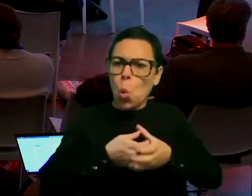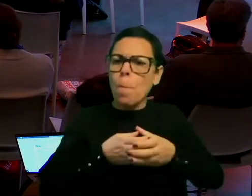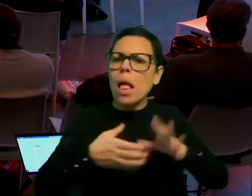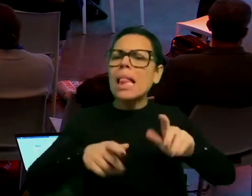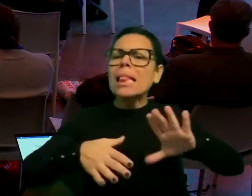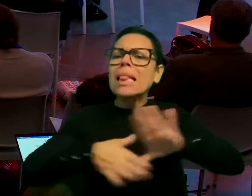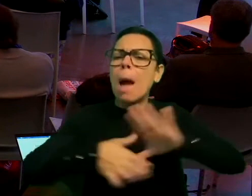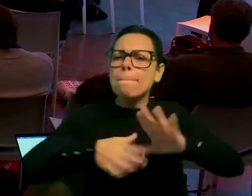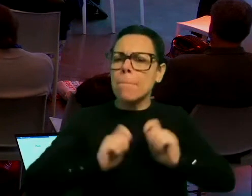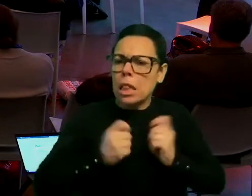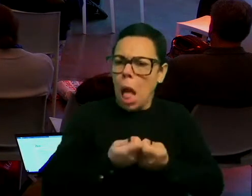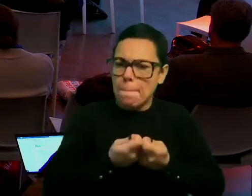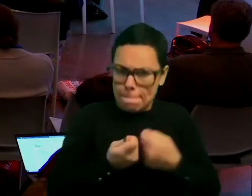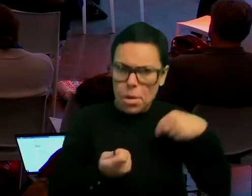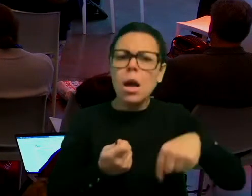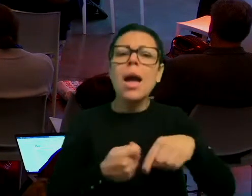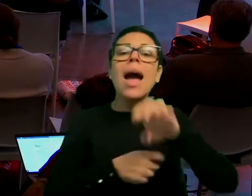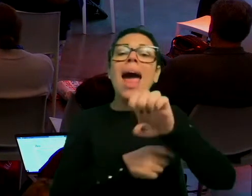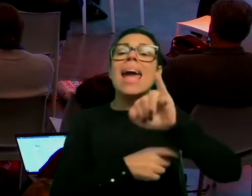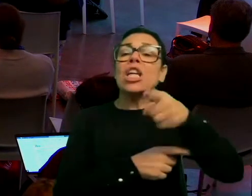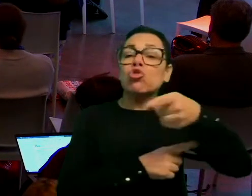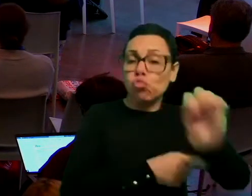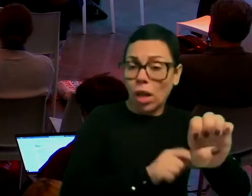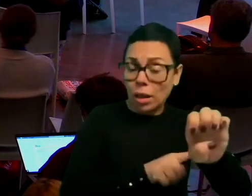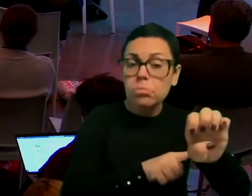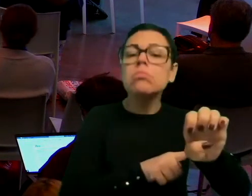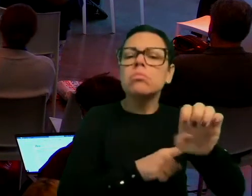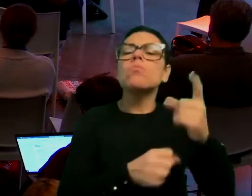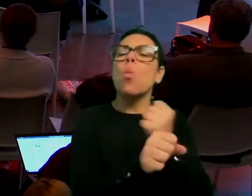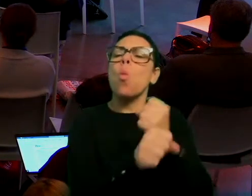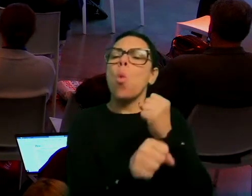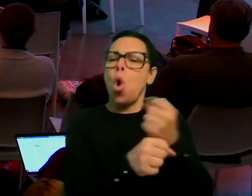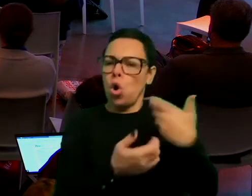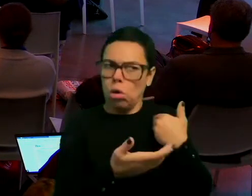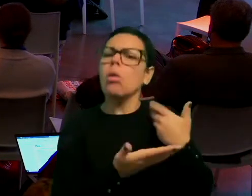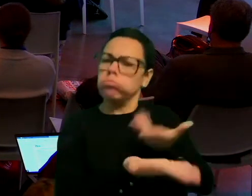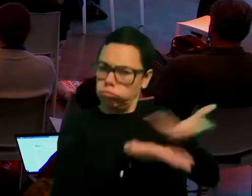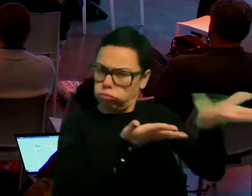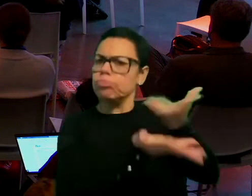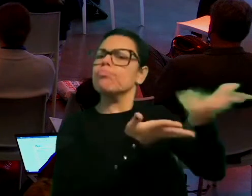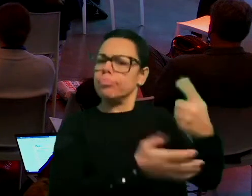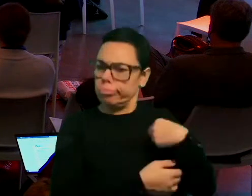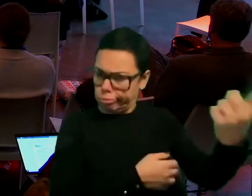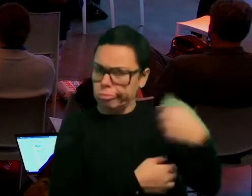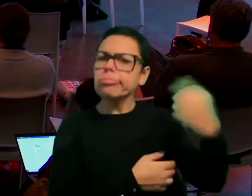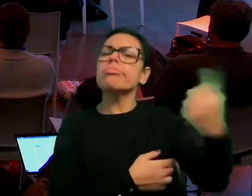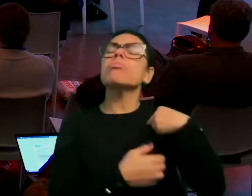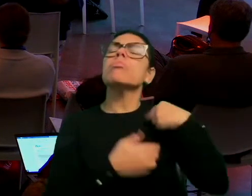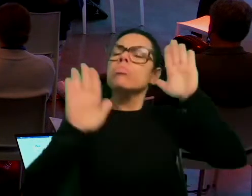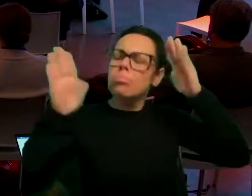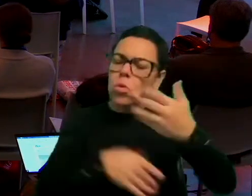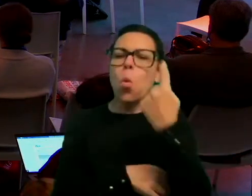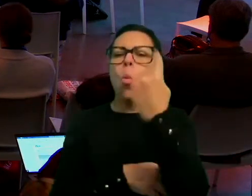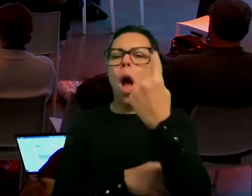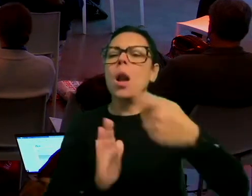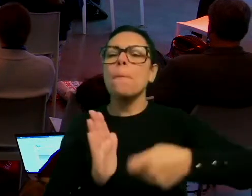EIGE on this flagship project. We have done a lot of equality work in